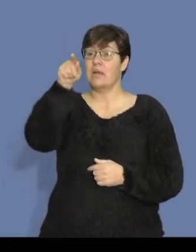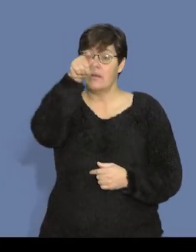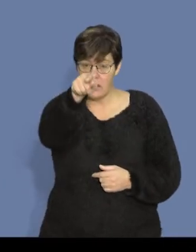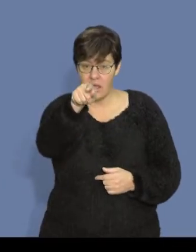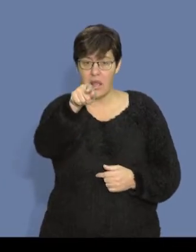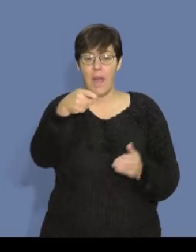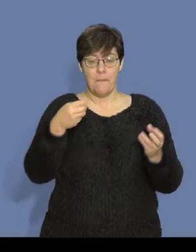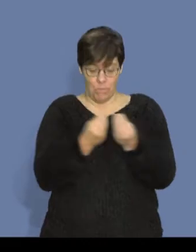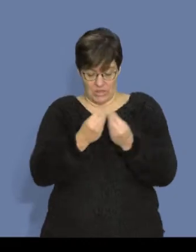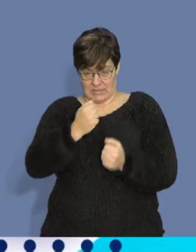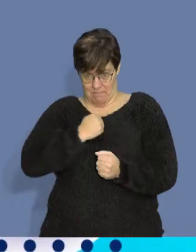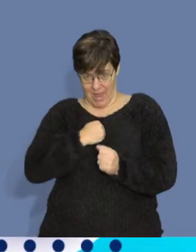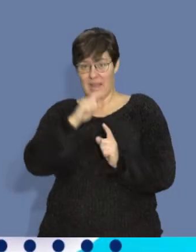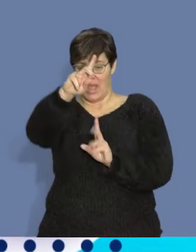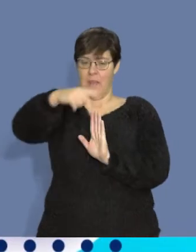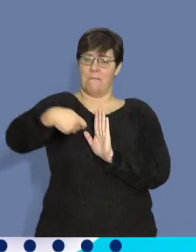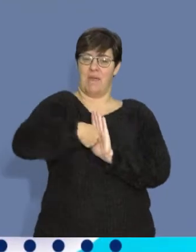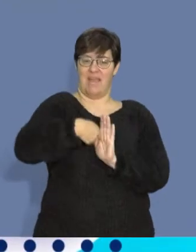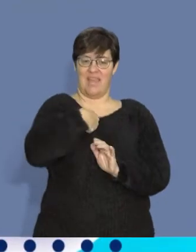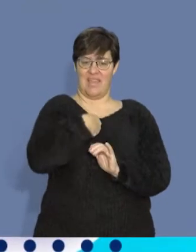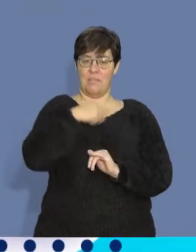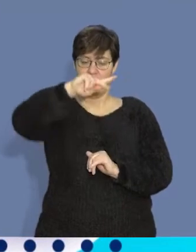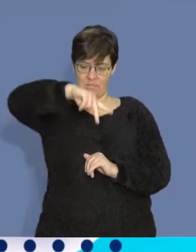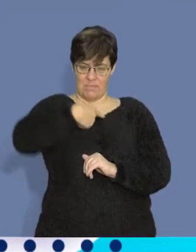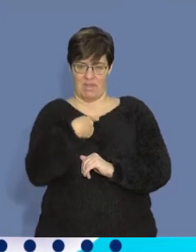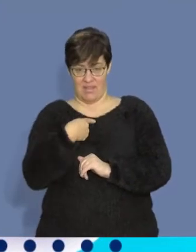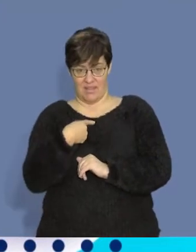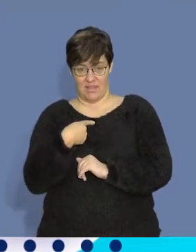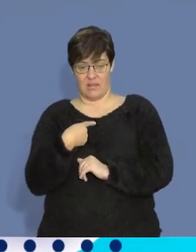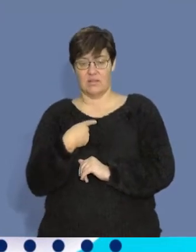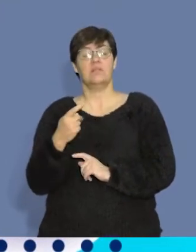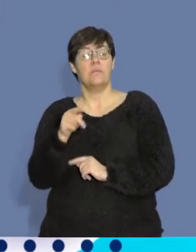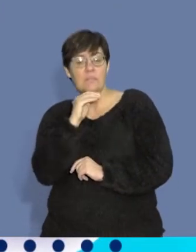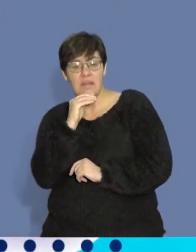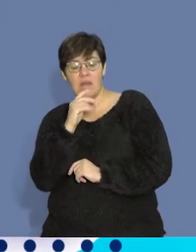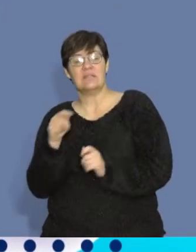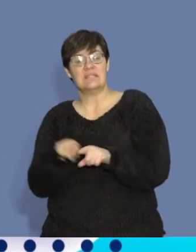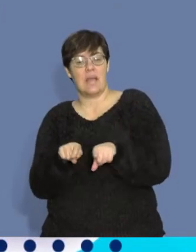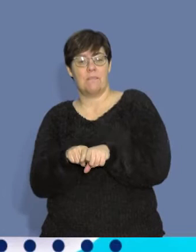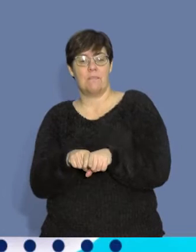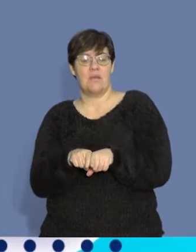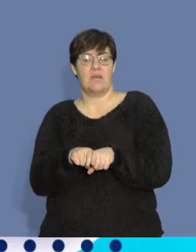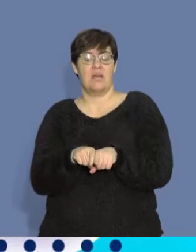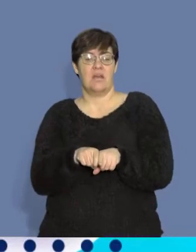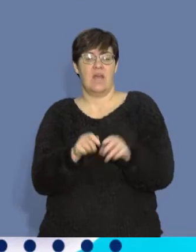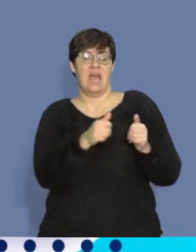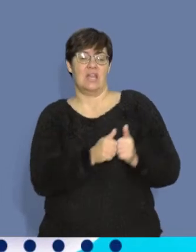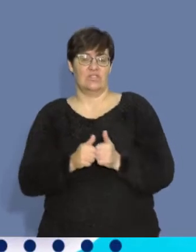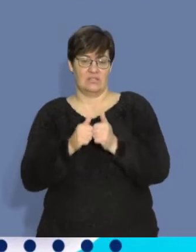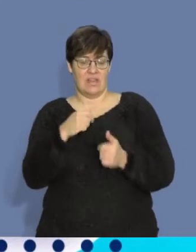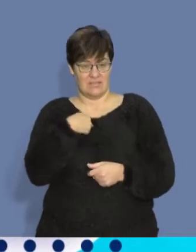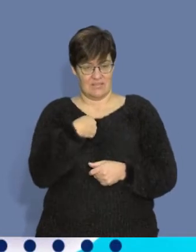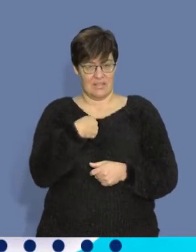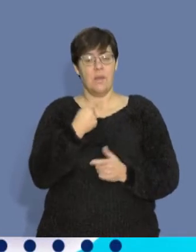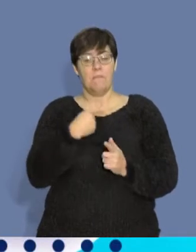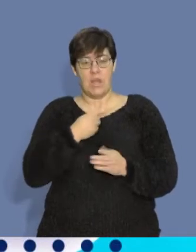we have collected. We also said that we as a VAT vendor, we act as agents on behalf of SARS, where